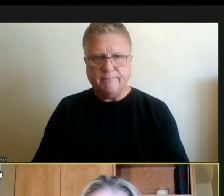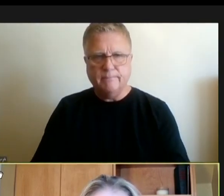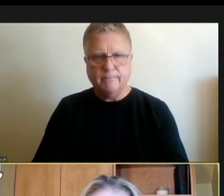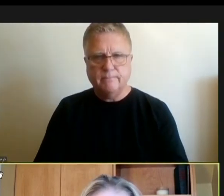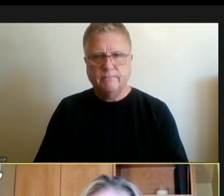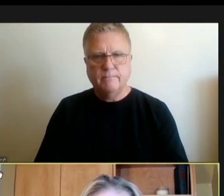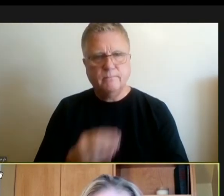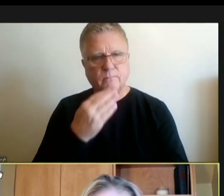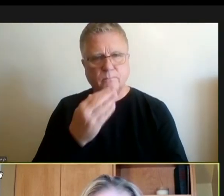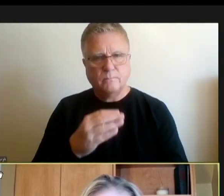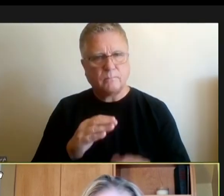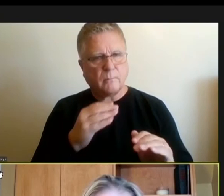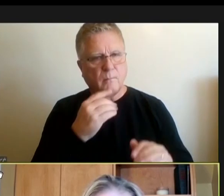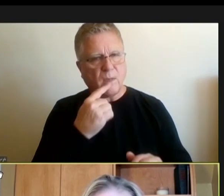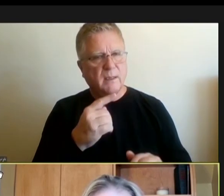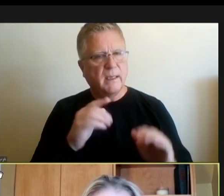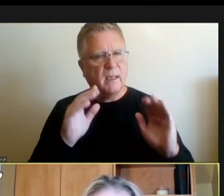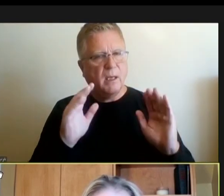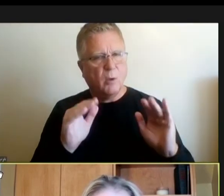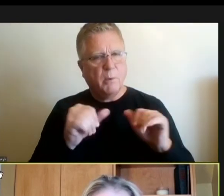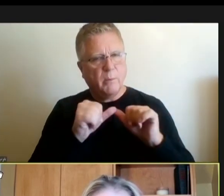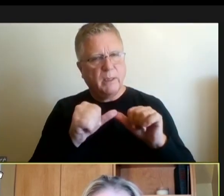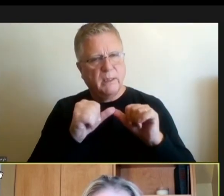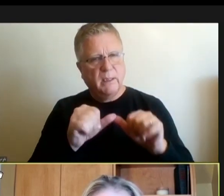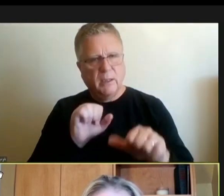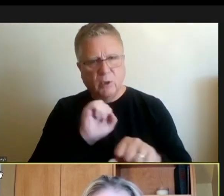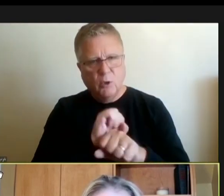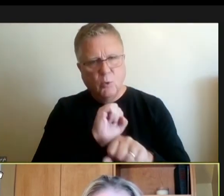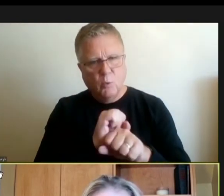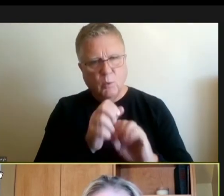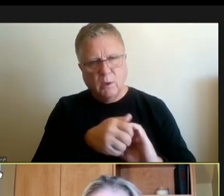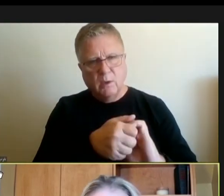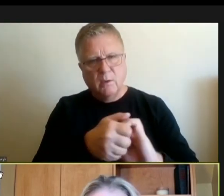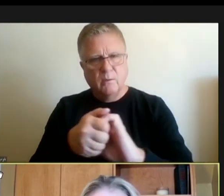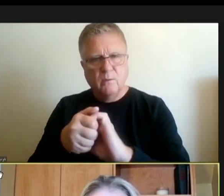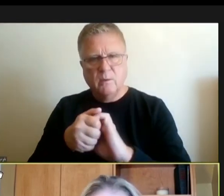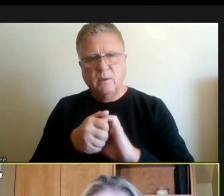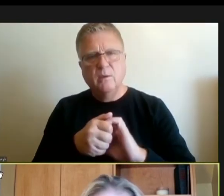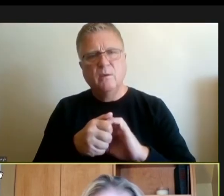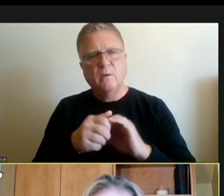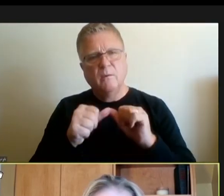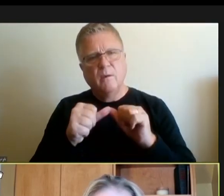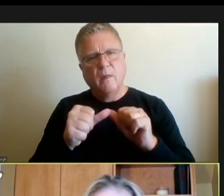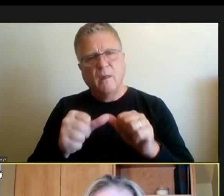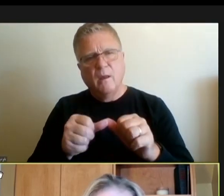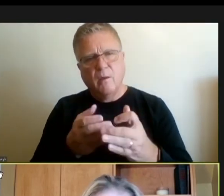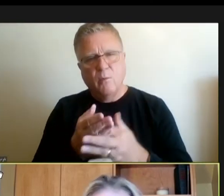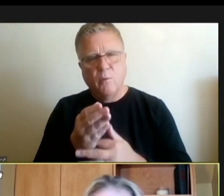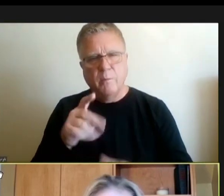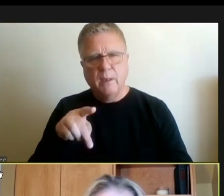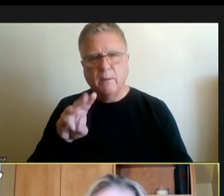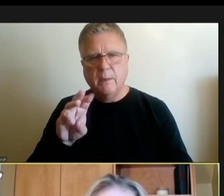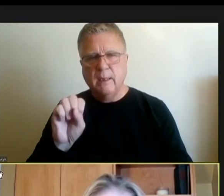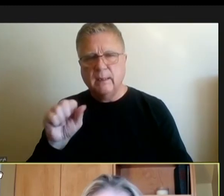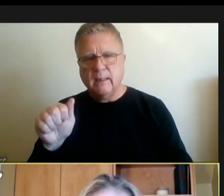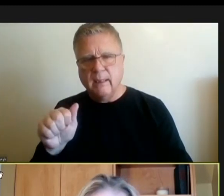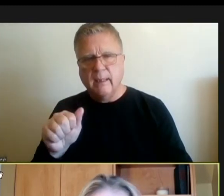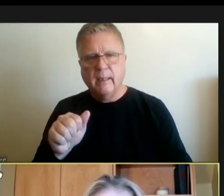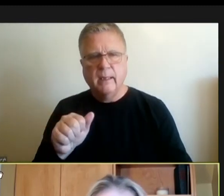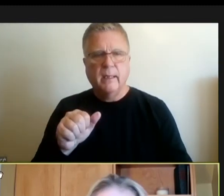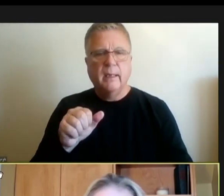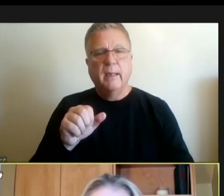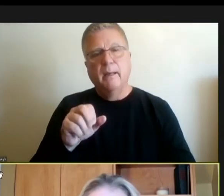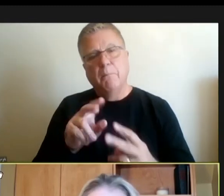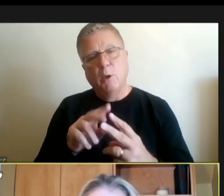I'll just say, I hope that we can continue to work with you through PWSA, through, you know, a partnership with PWSA